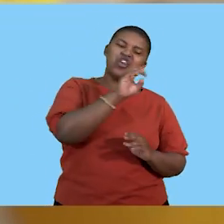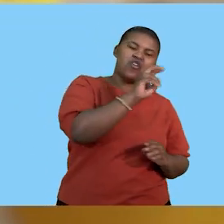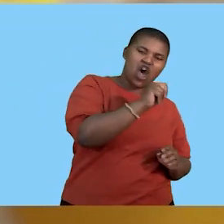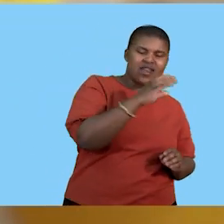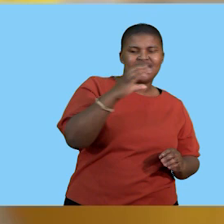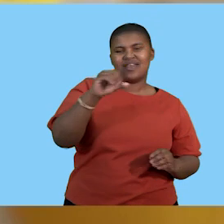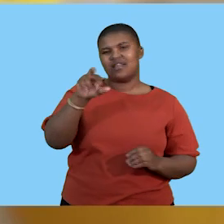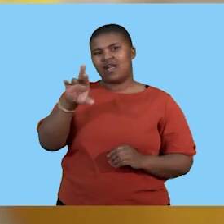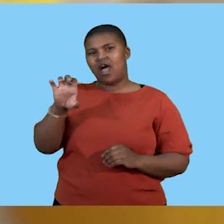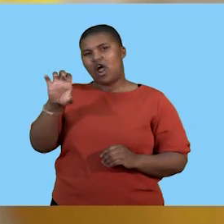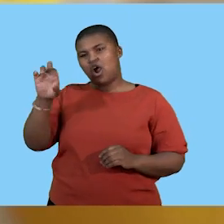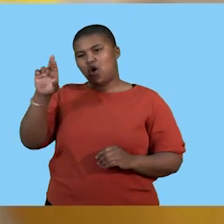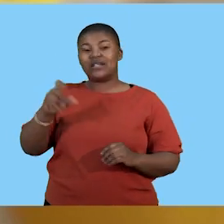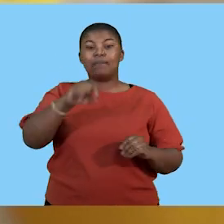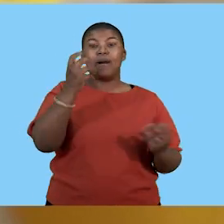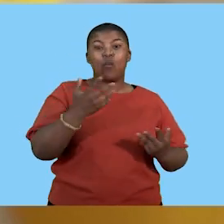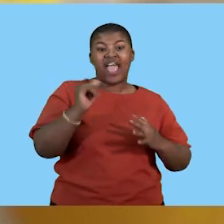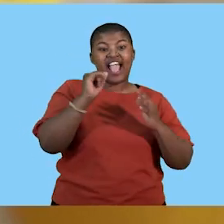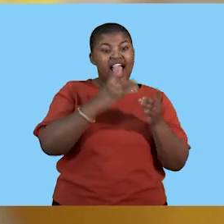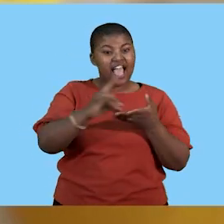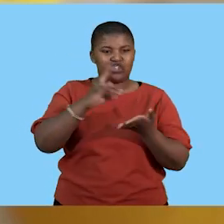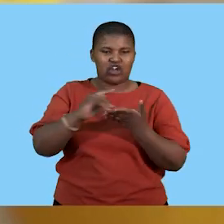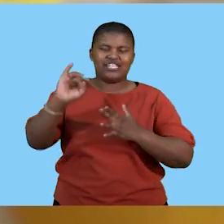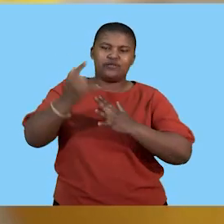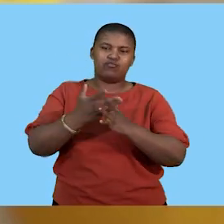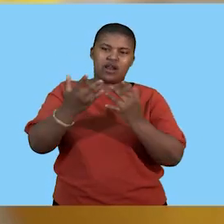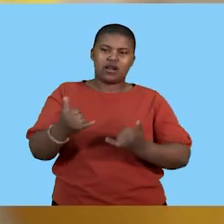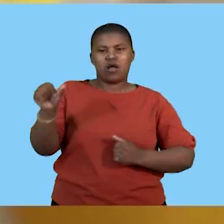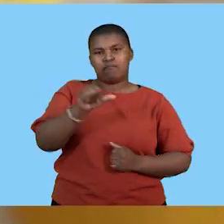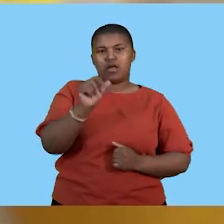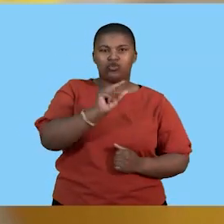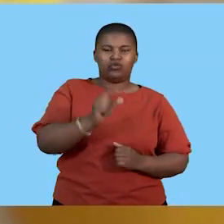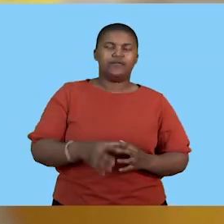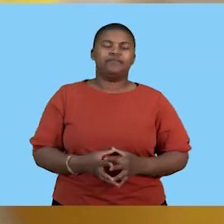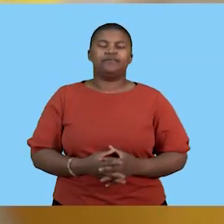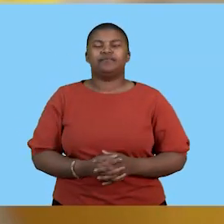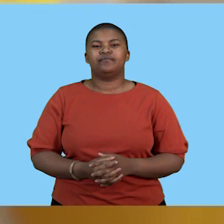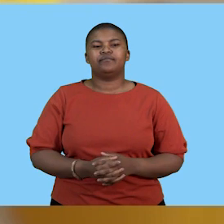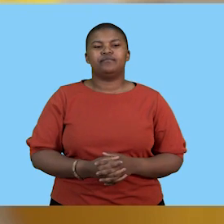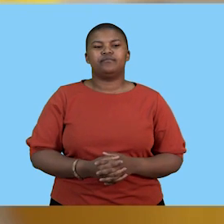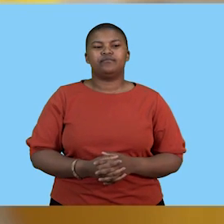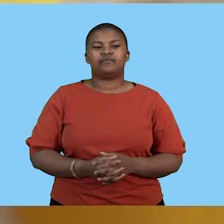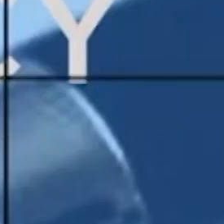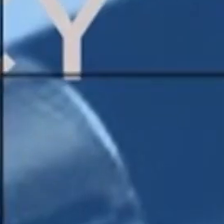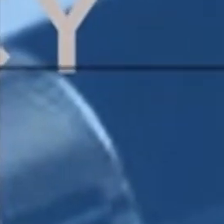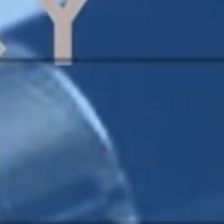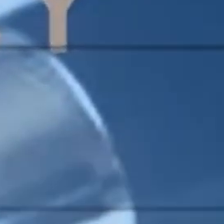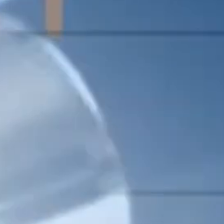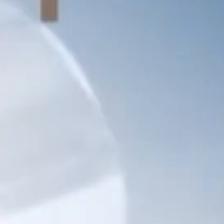non-current asset and it will go to your cash and cash equivalents. Dear learners, let's go for a net break and I'll see you shortly.